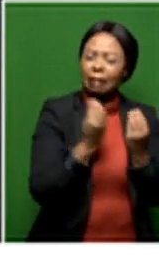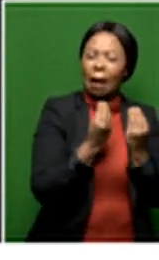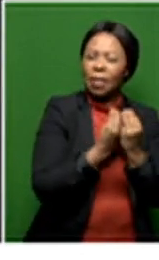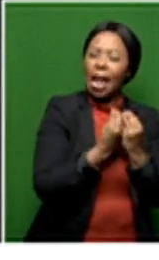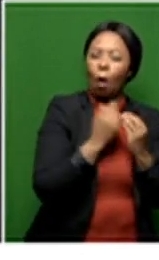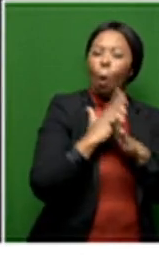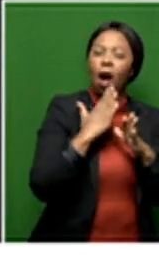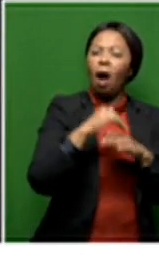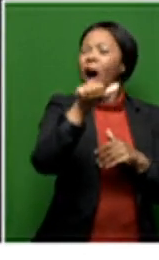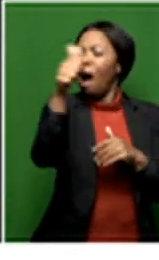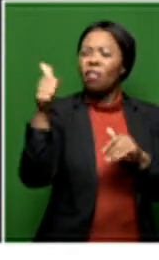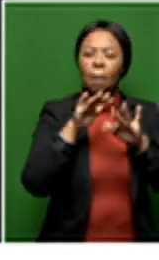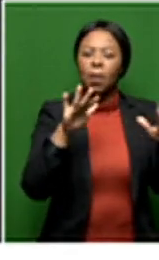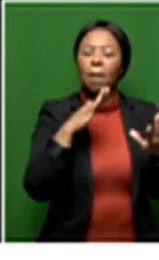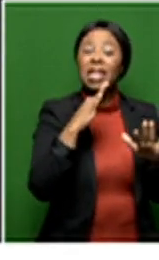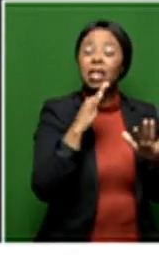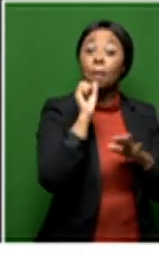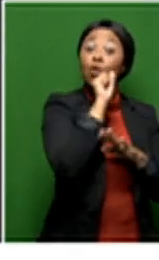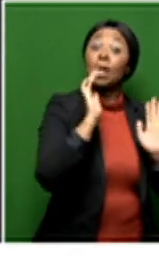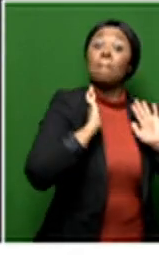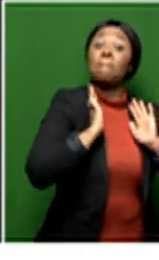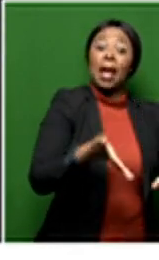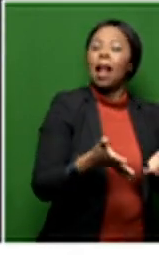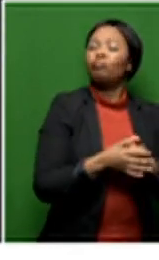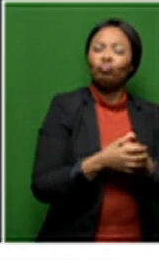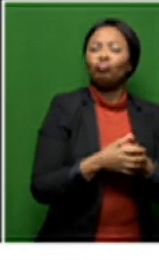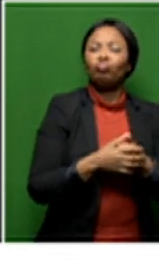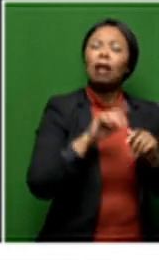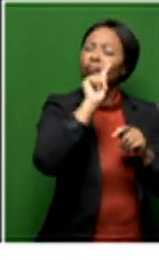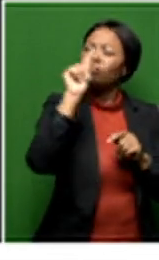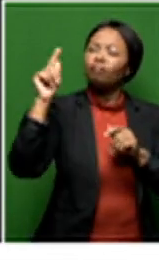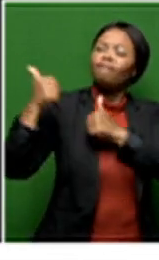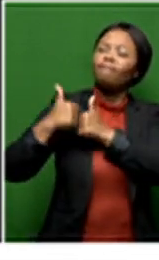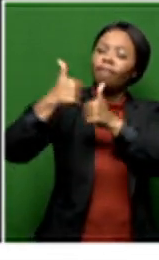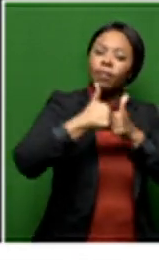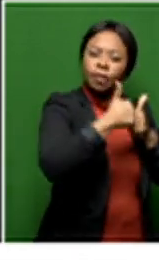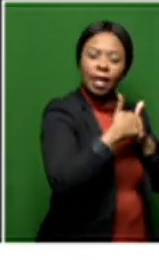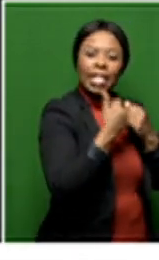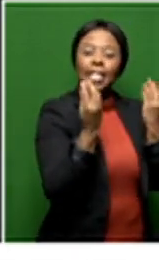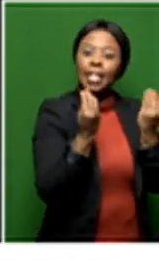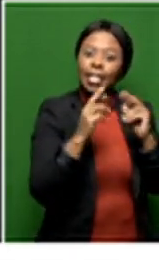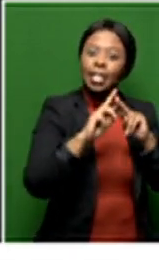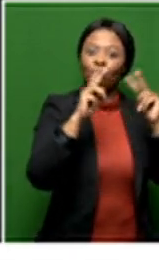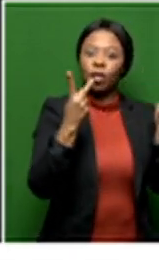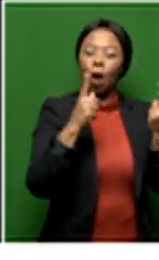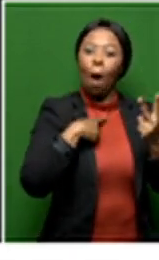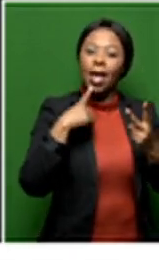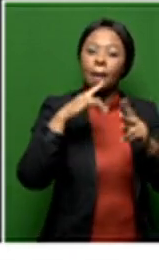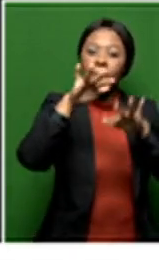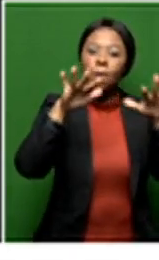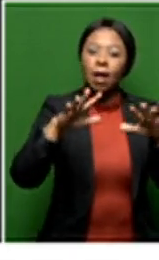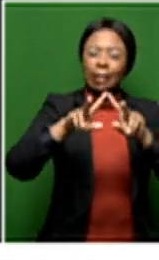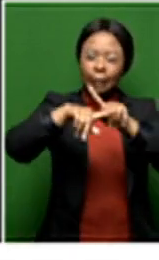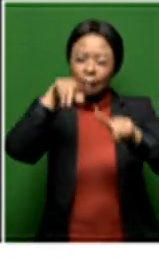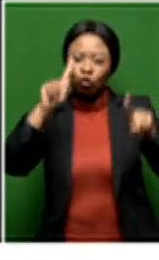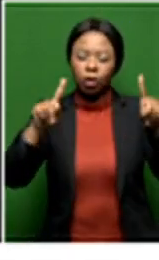other people in any sphere, not only music. You know, there's a different dimension. You know, there's different things that happen when you involve different people.